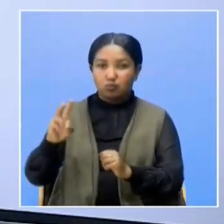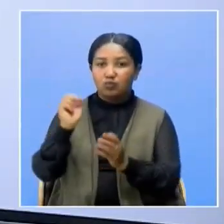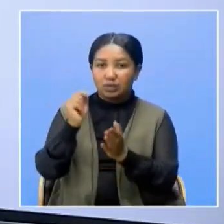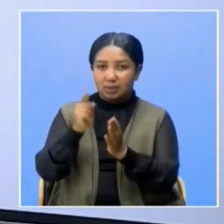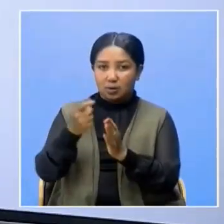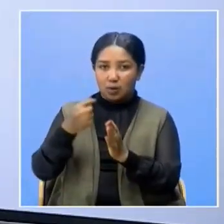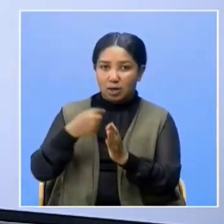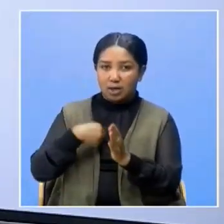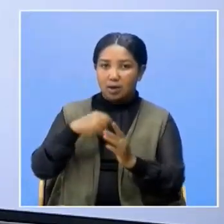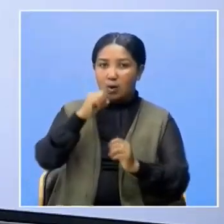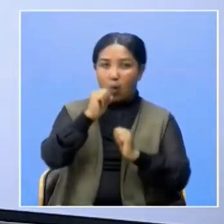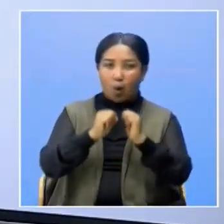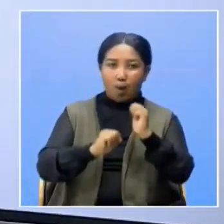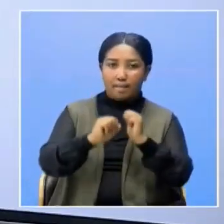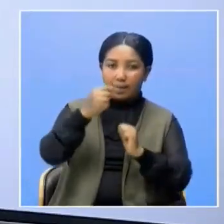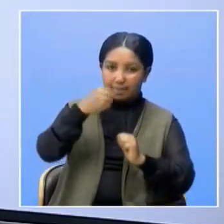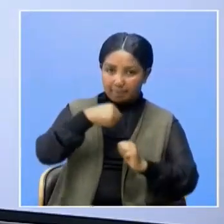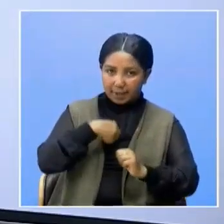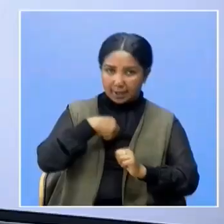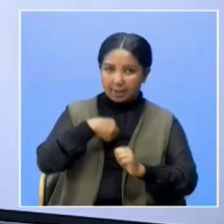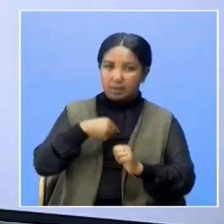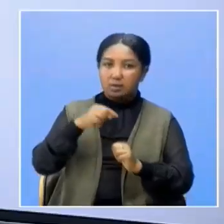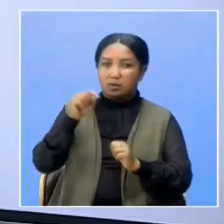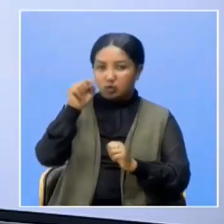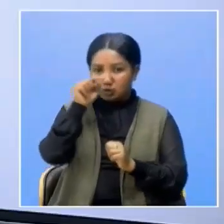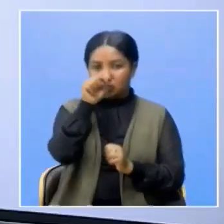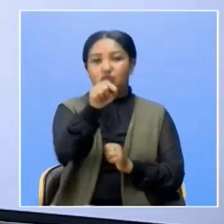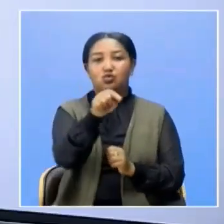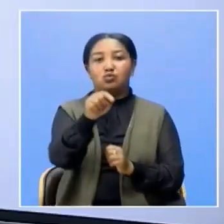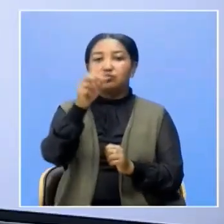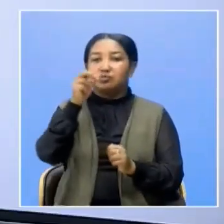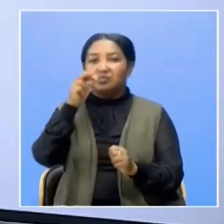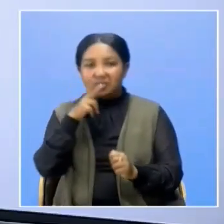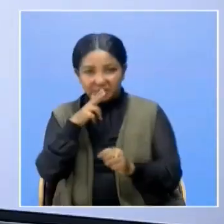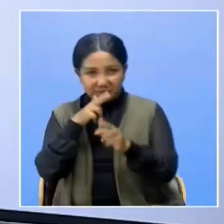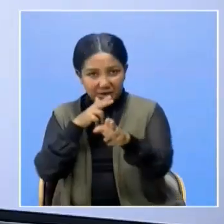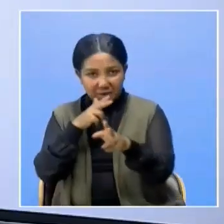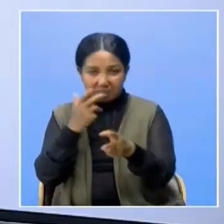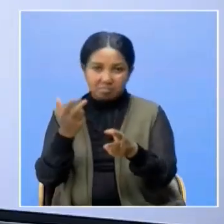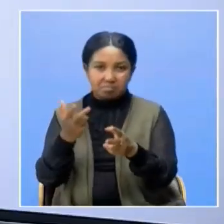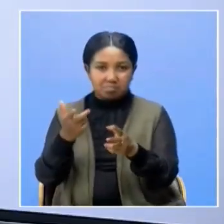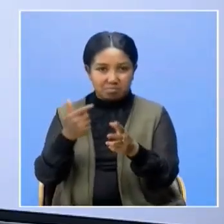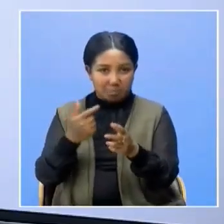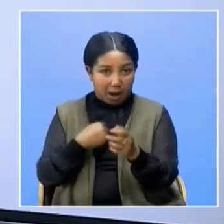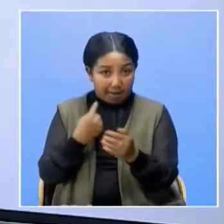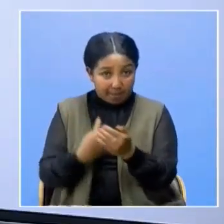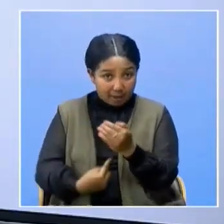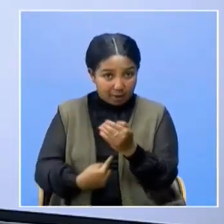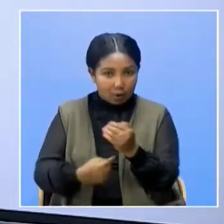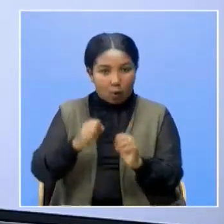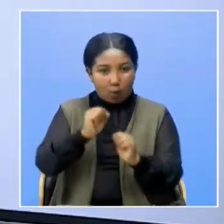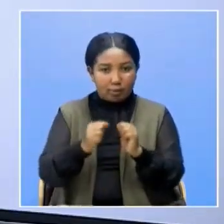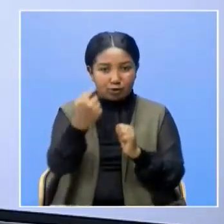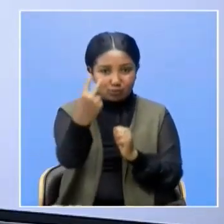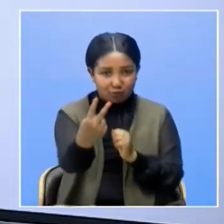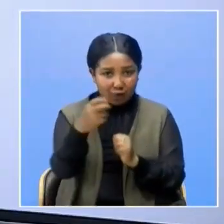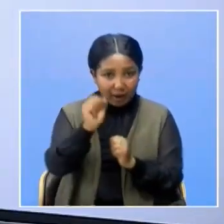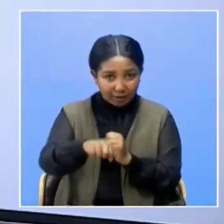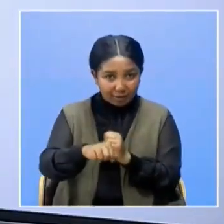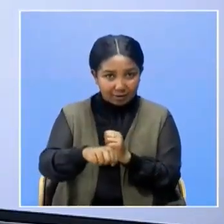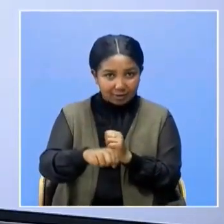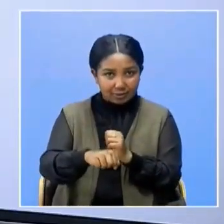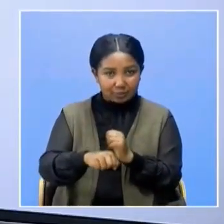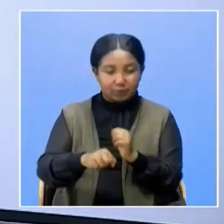example, when you compare me with you and with your sister, I'm just one and compared with two,